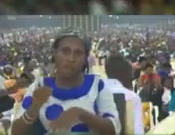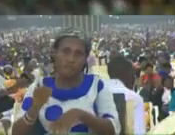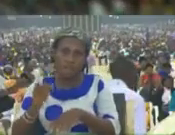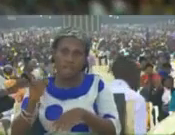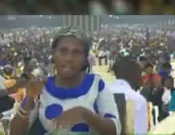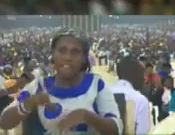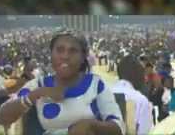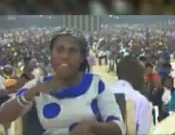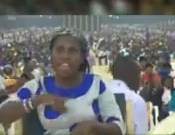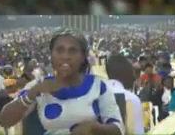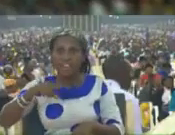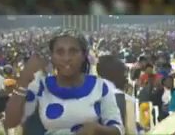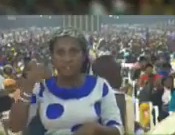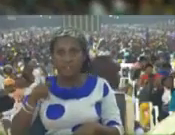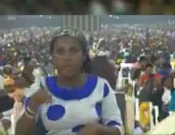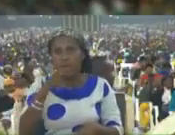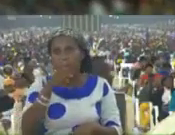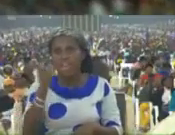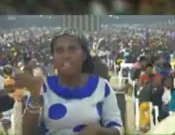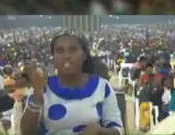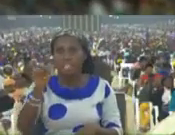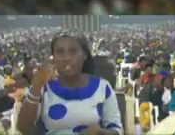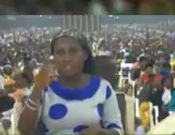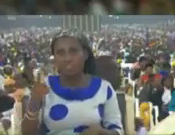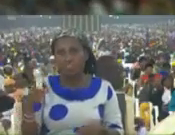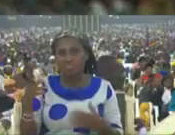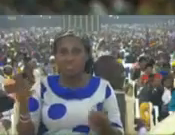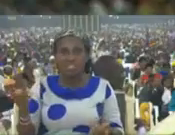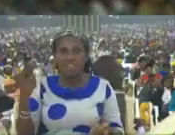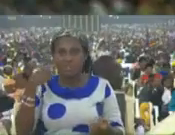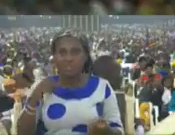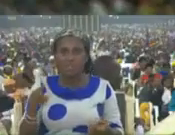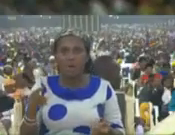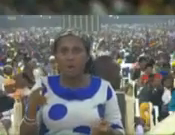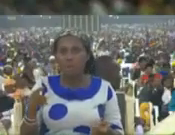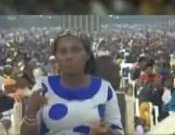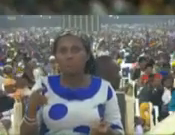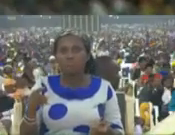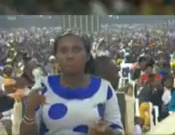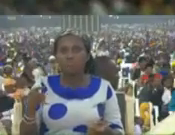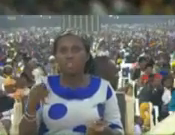for Commonwealth Scholarship because I wanted to go for further studies.